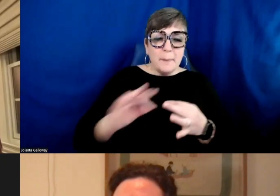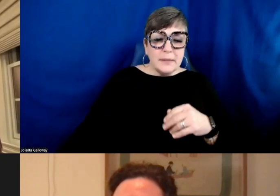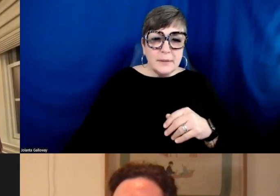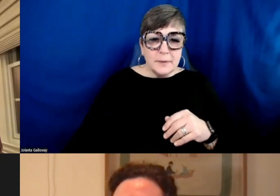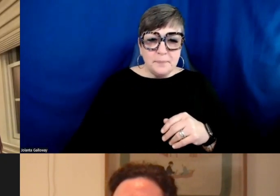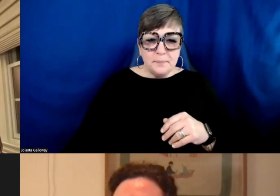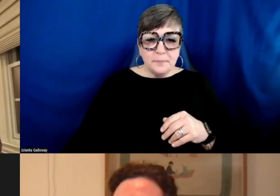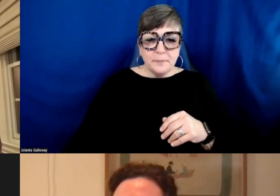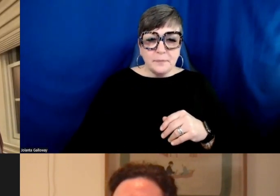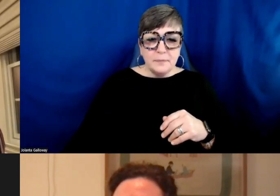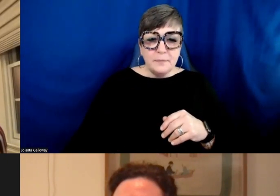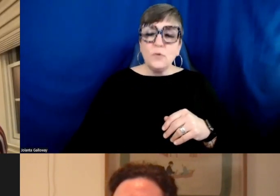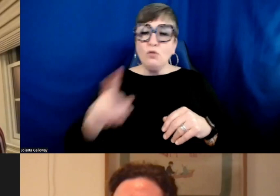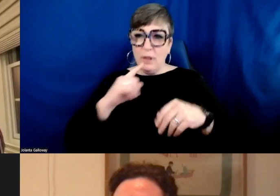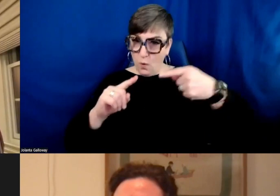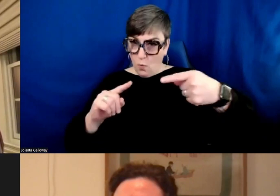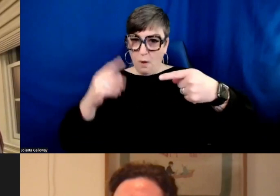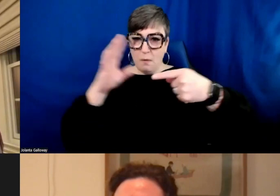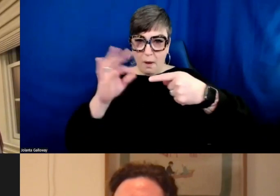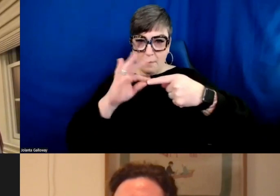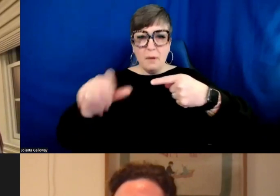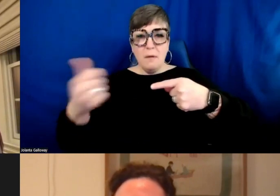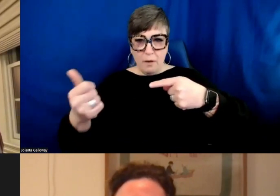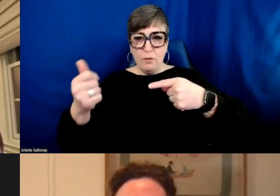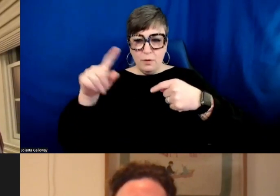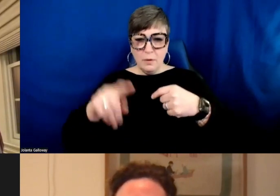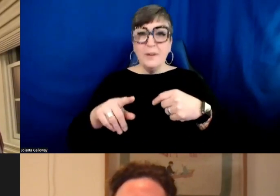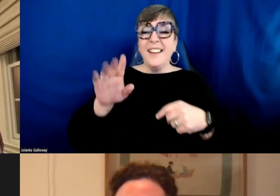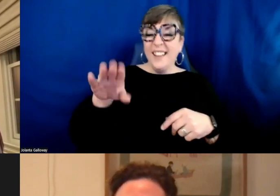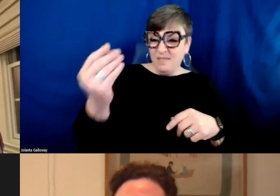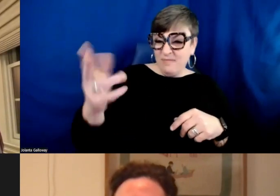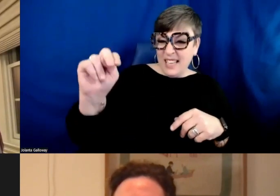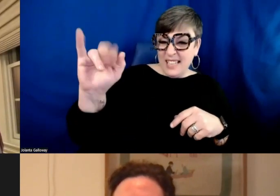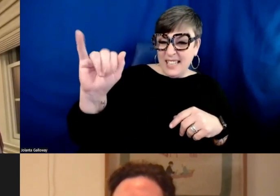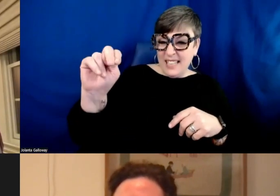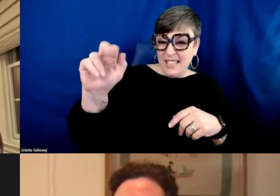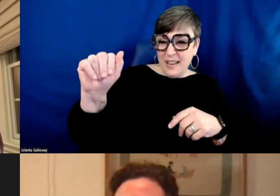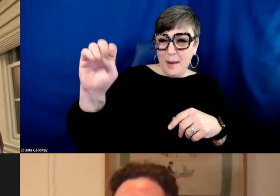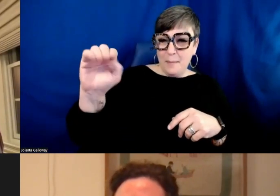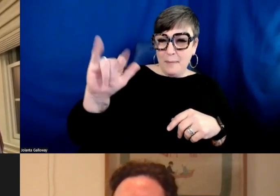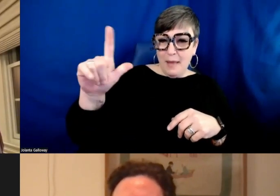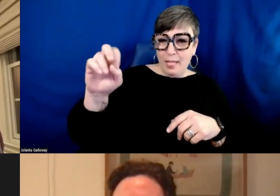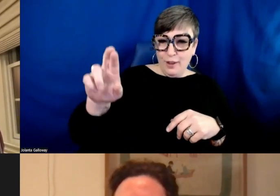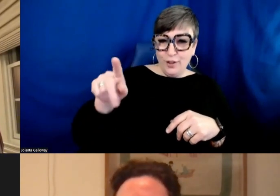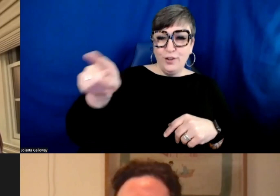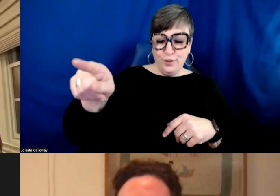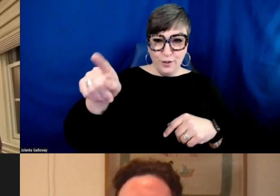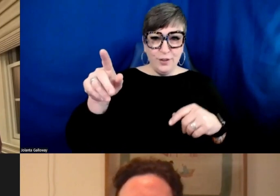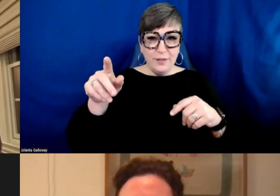comment, and another question. Meena Miller was Edison's second wife, in which he explained, I'm assuming he explained, uh,